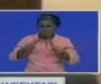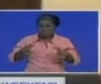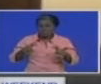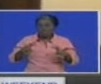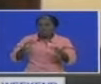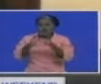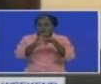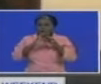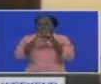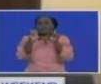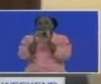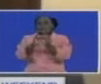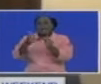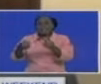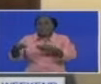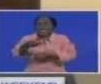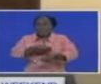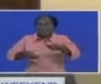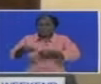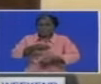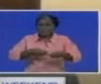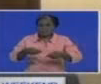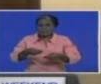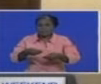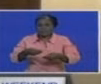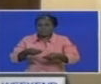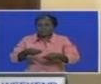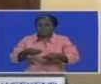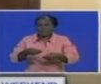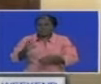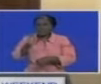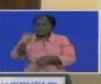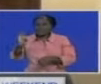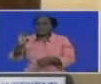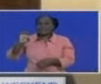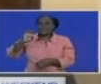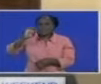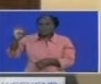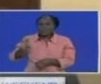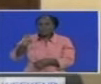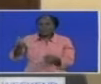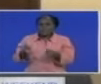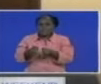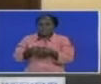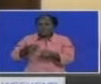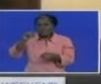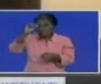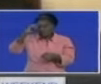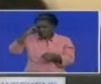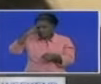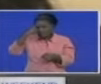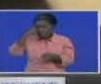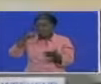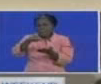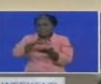other economies, those in Eastern Europe, in Asia, in the Middle East, and in